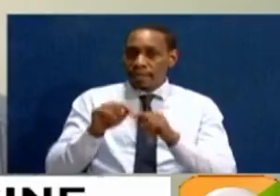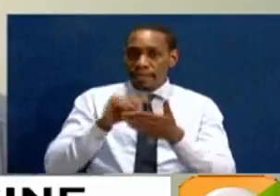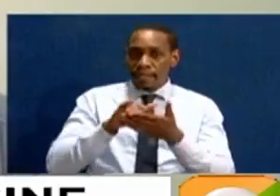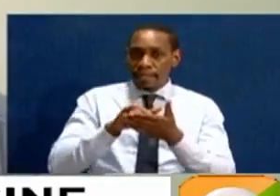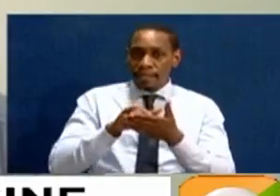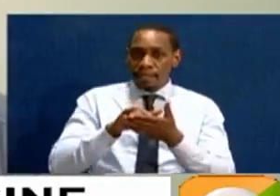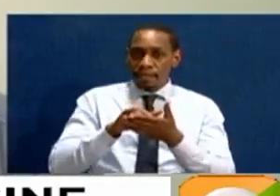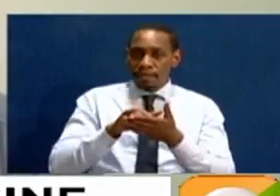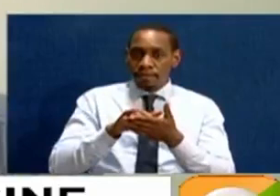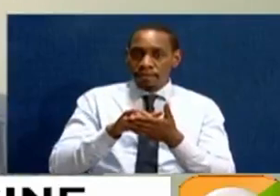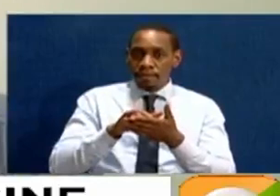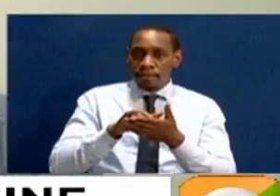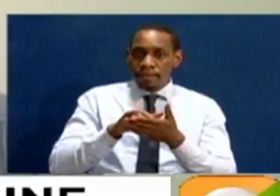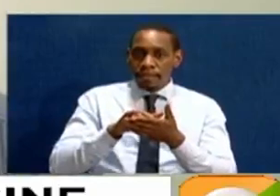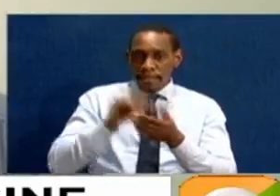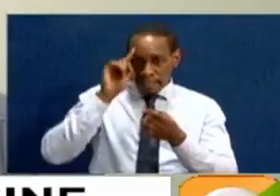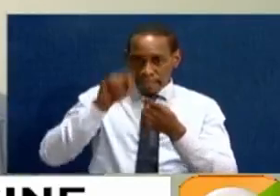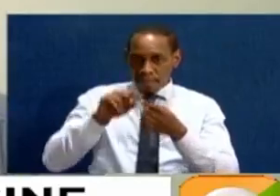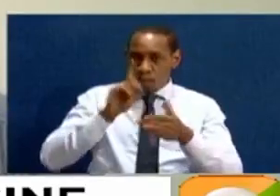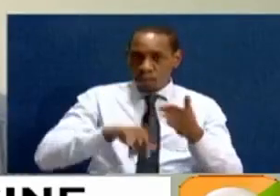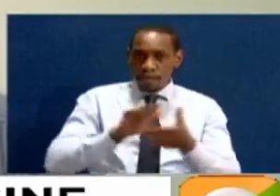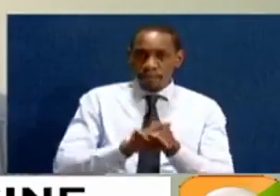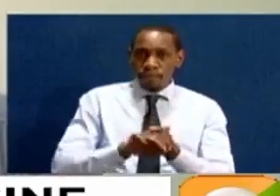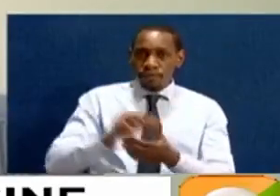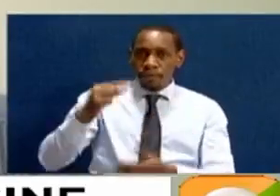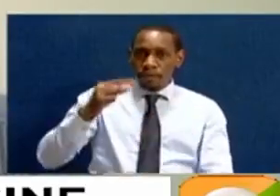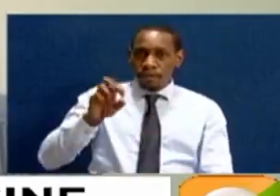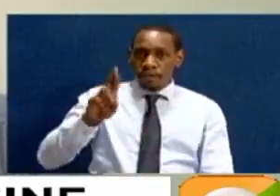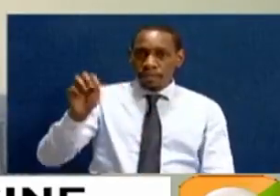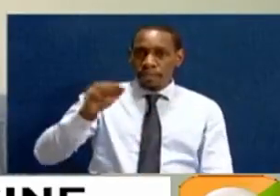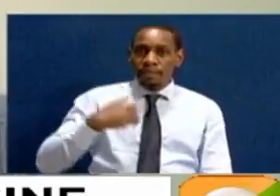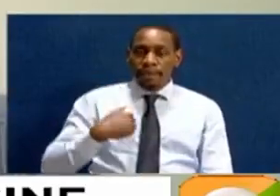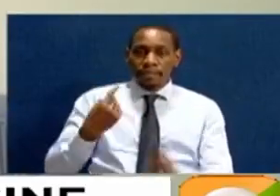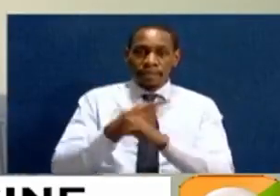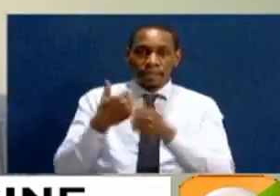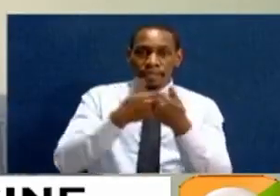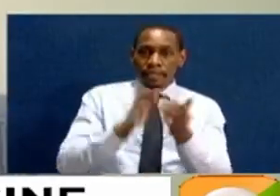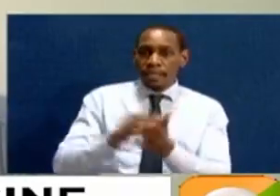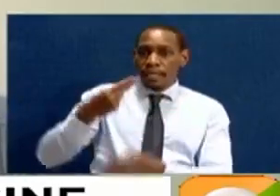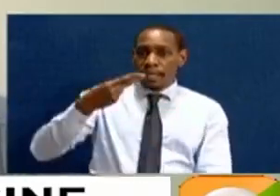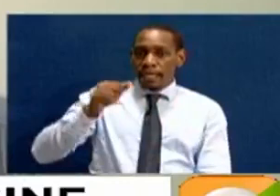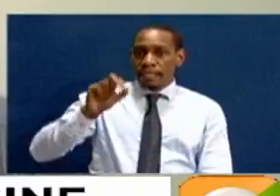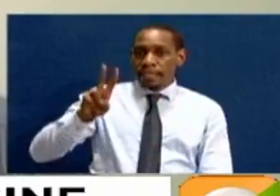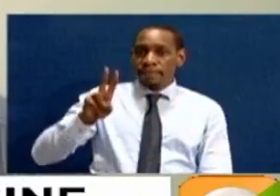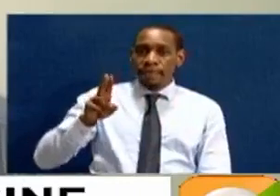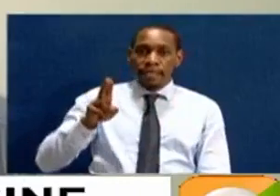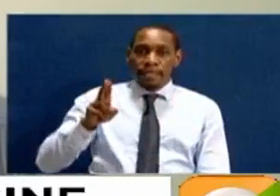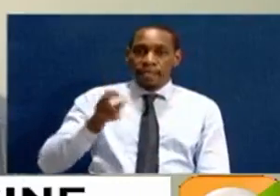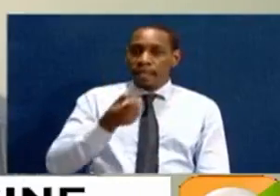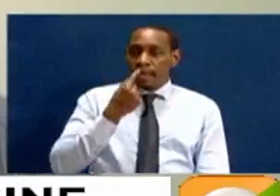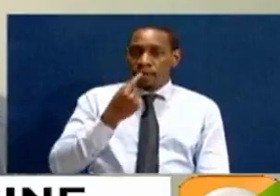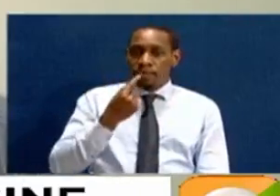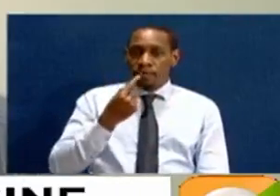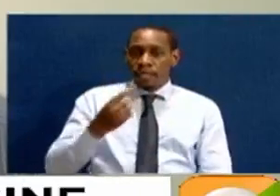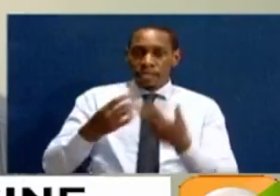the germ against which it is being made. So germs have different challenges. A HIV vaccine mutates very, very